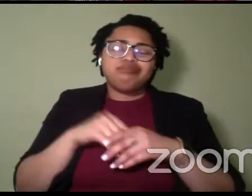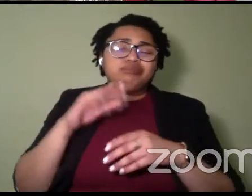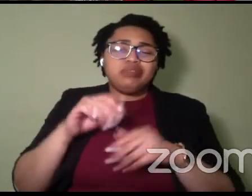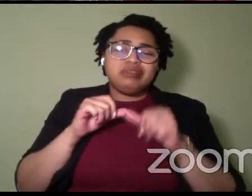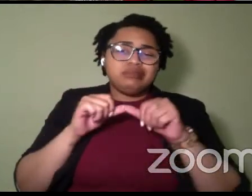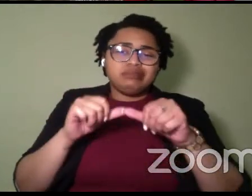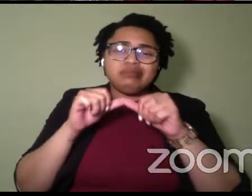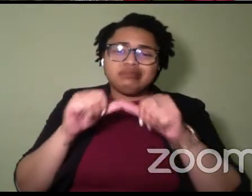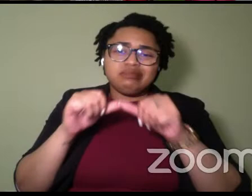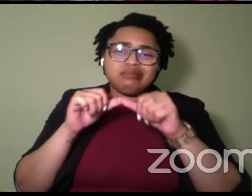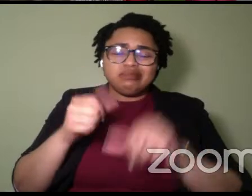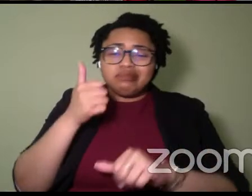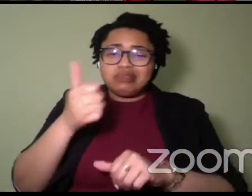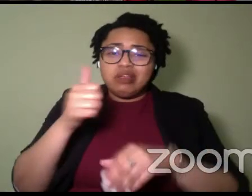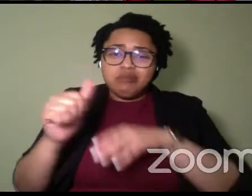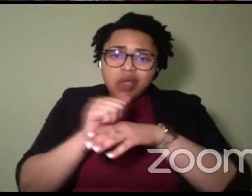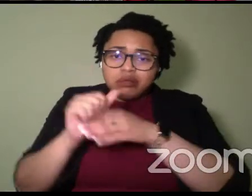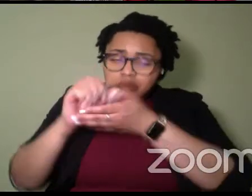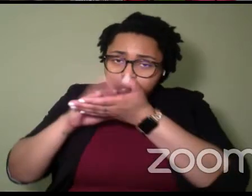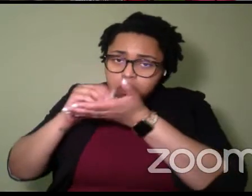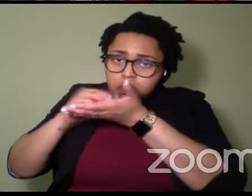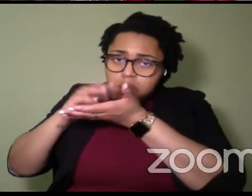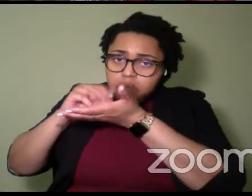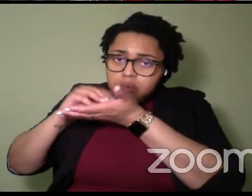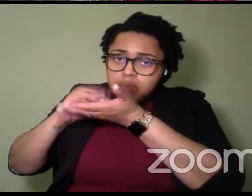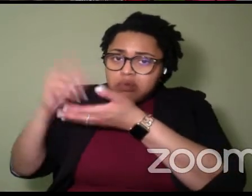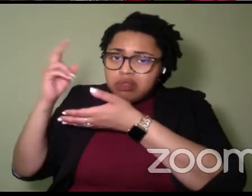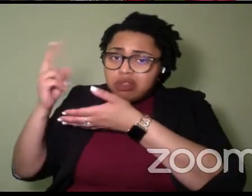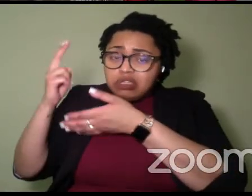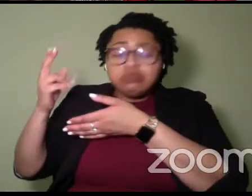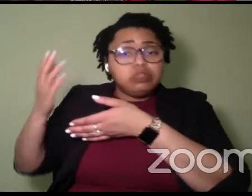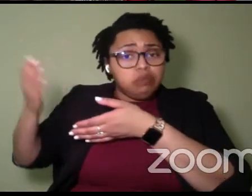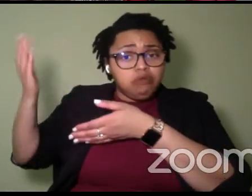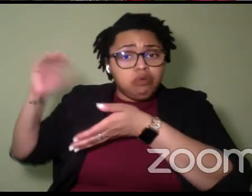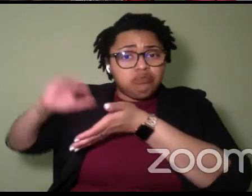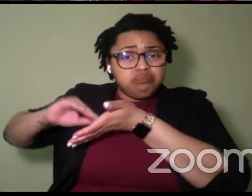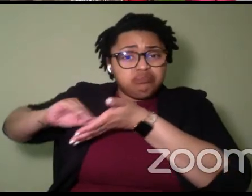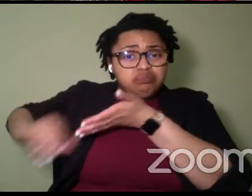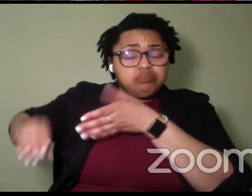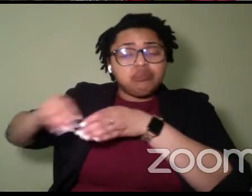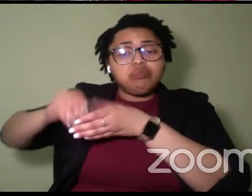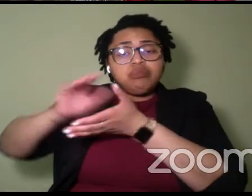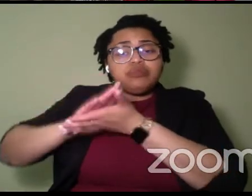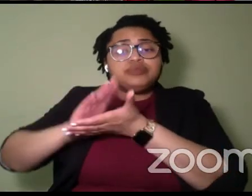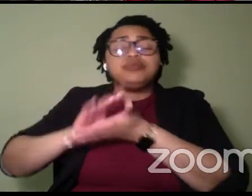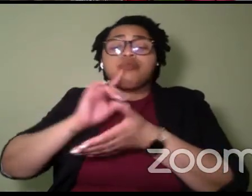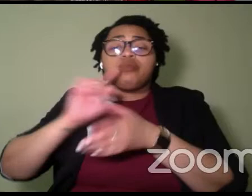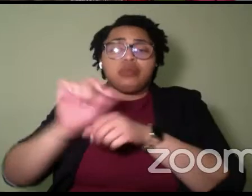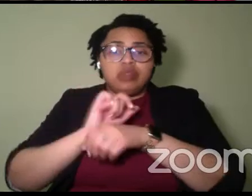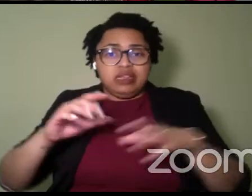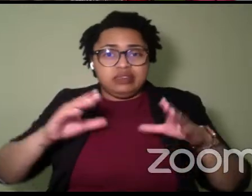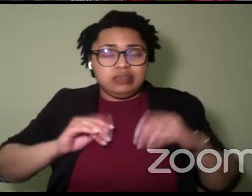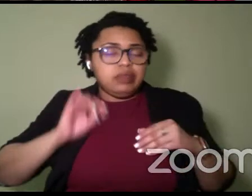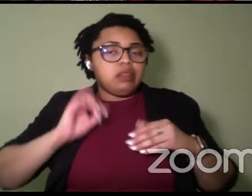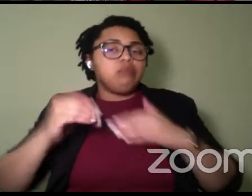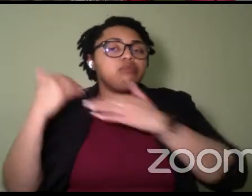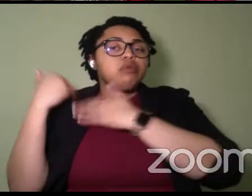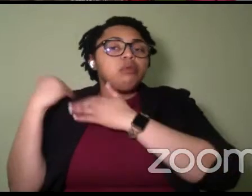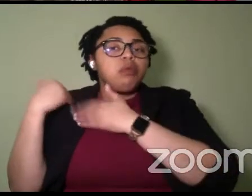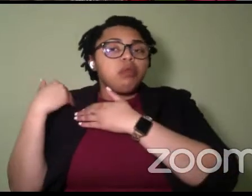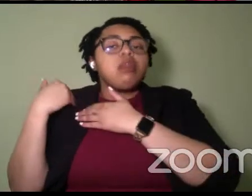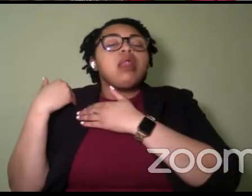practice of learning histories that were excluded in school and accepting responsibility in